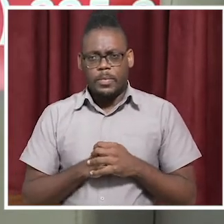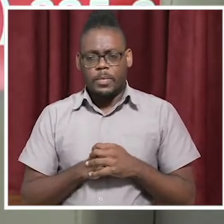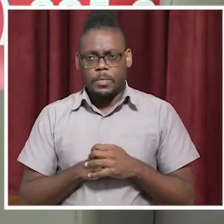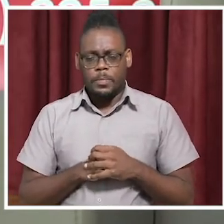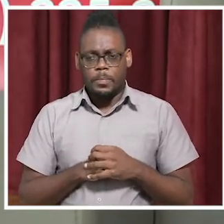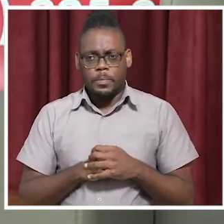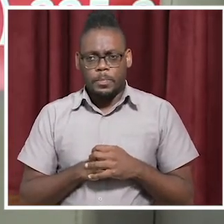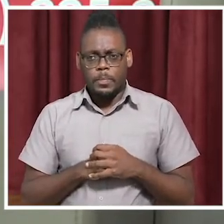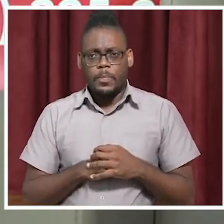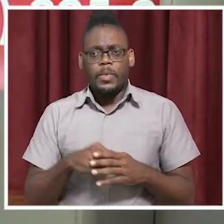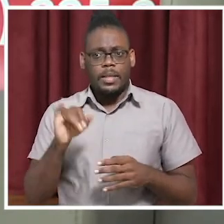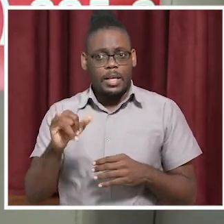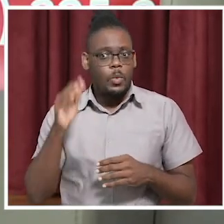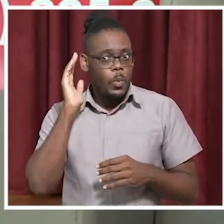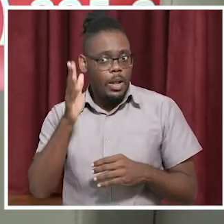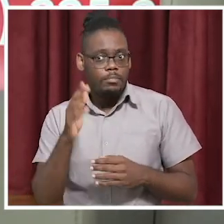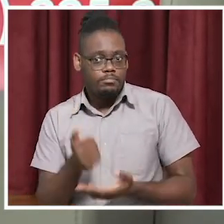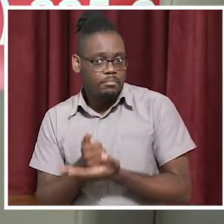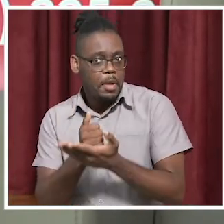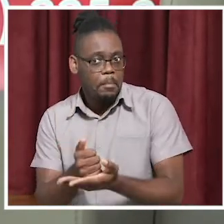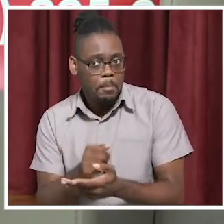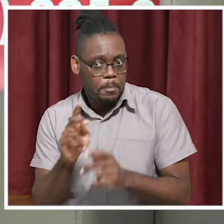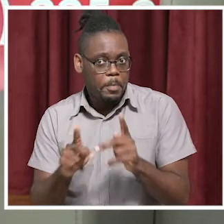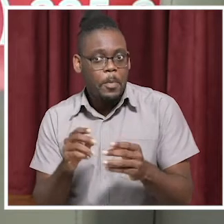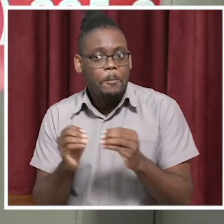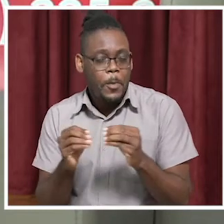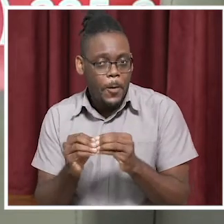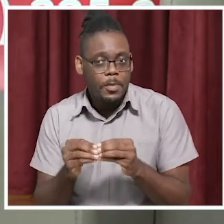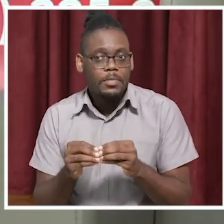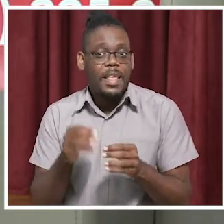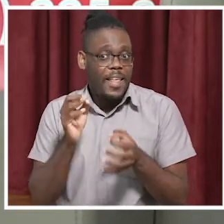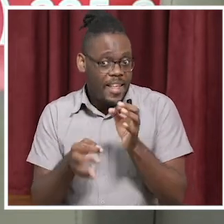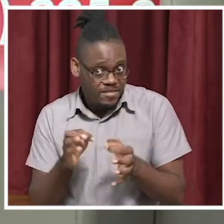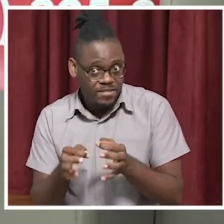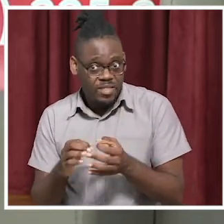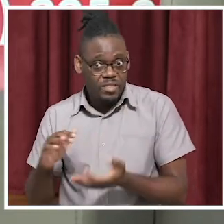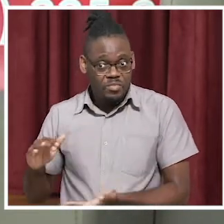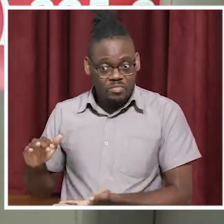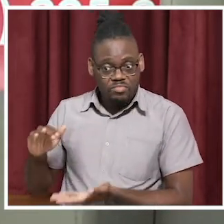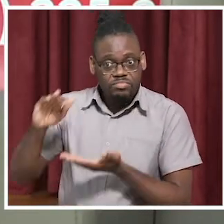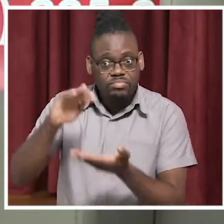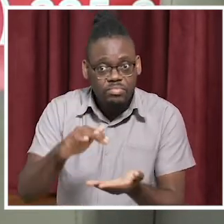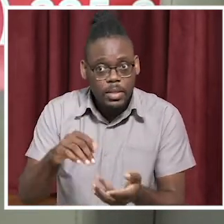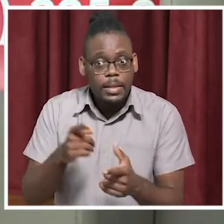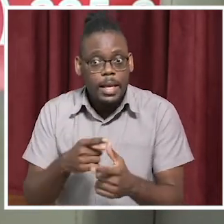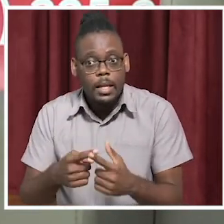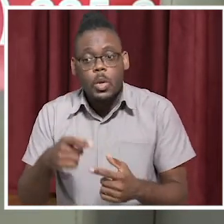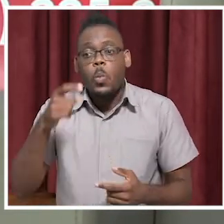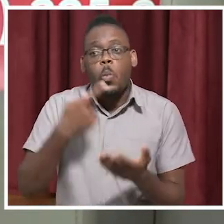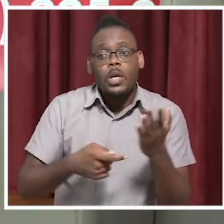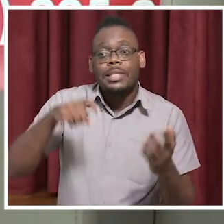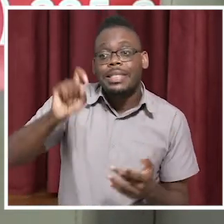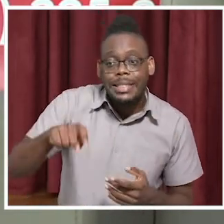if it is an event that you receive the grant and you still need a little more support to get your labor costs covered, we're going